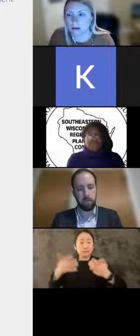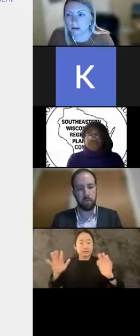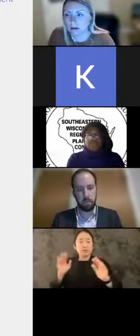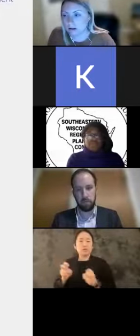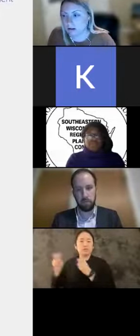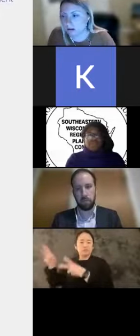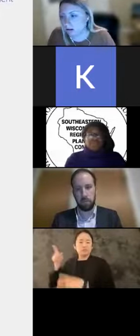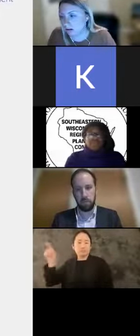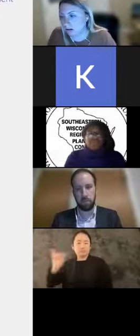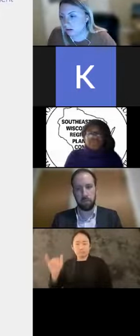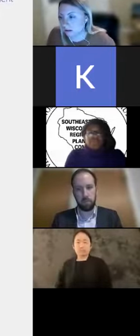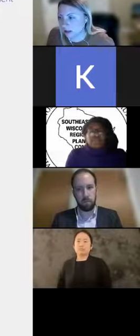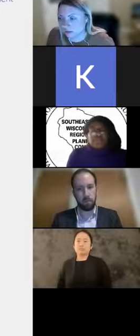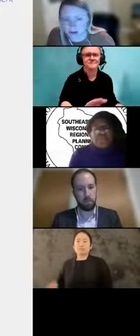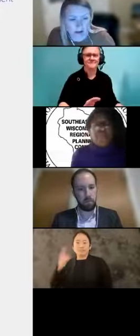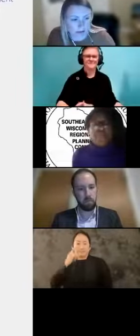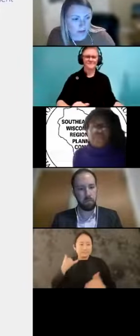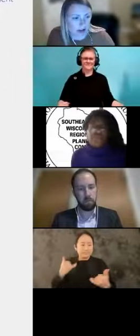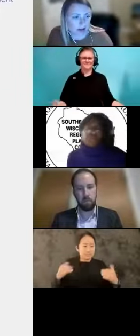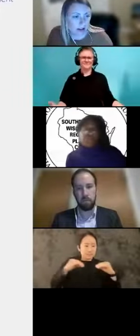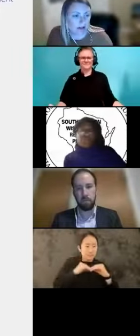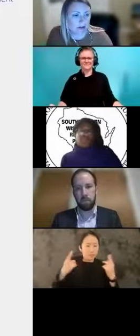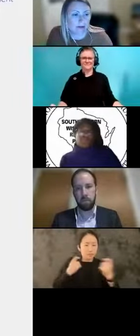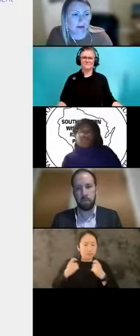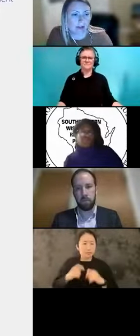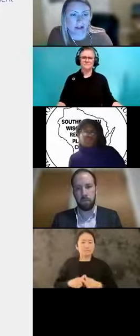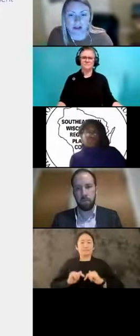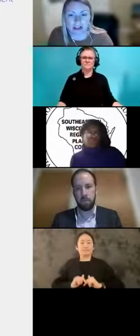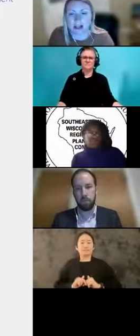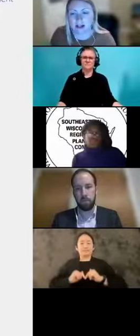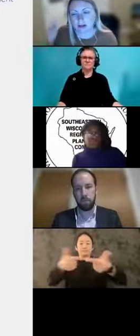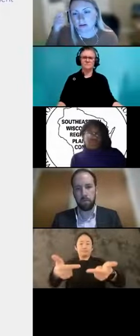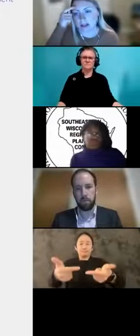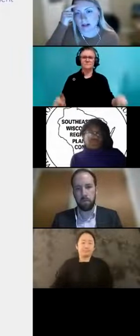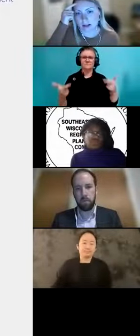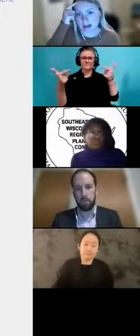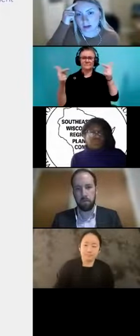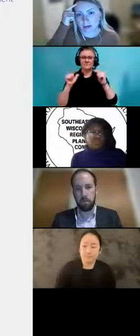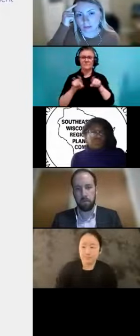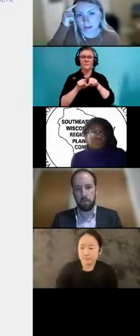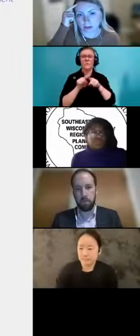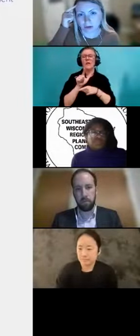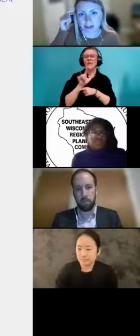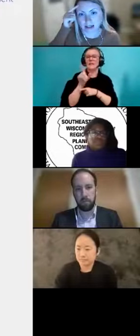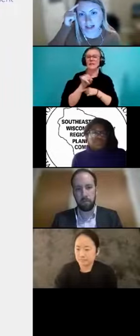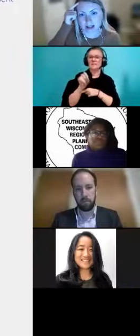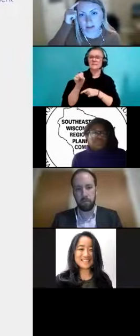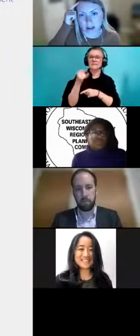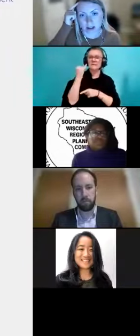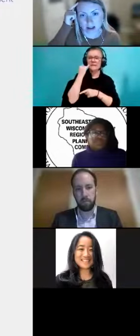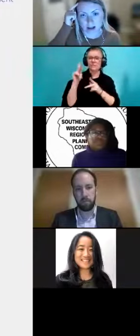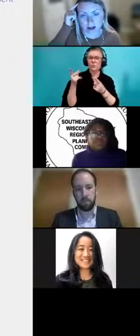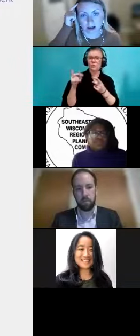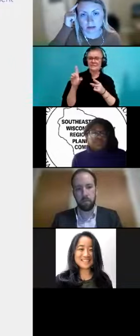more questions. Yeah, we do have some questions, but I also just want to mention, just on that note, Carrie, that people who did attend